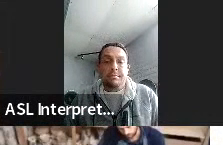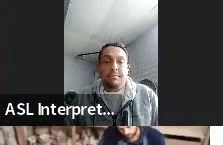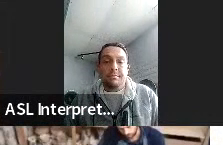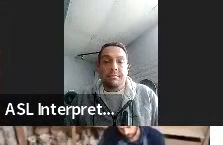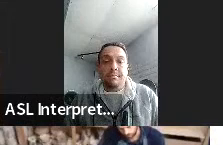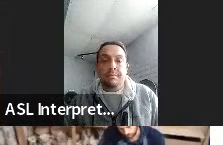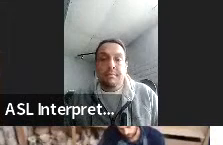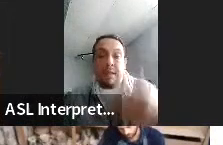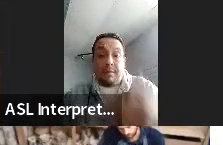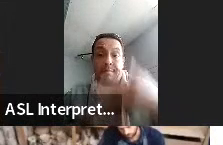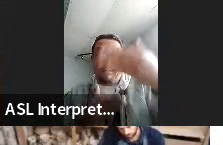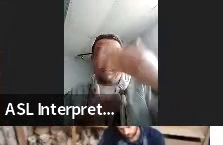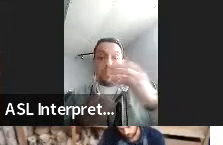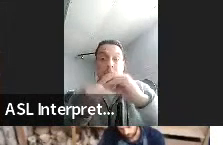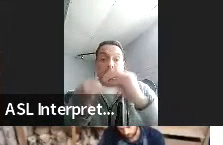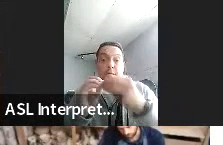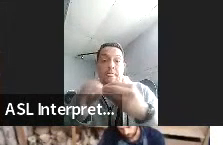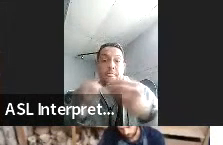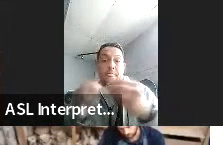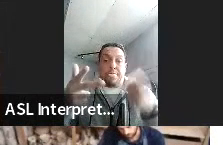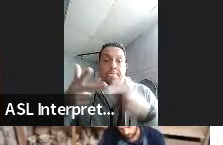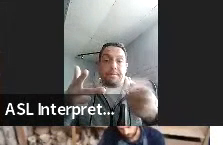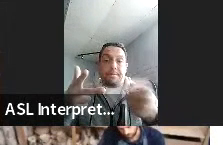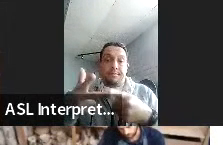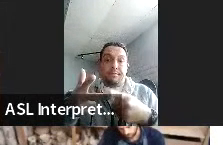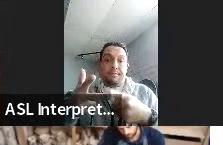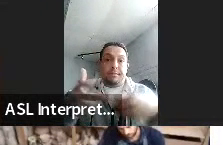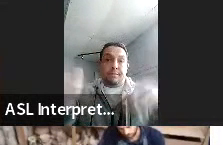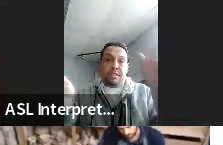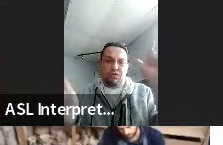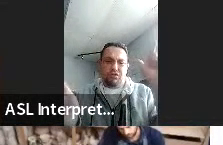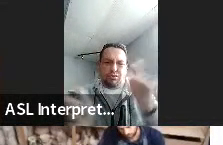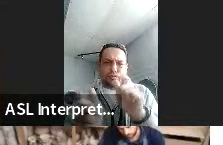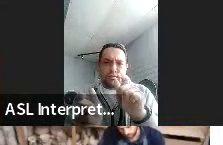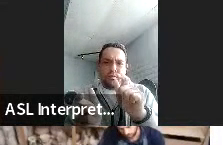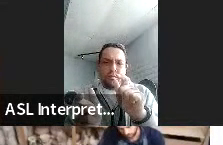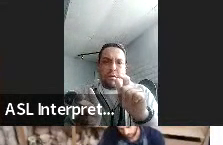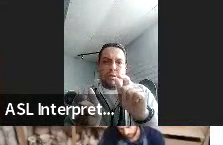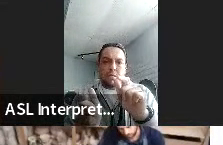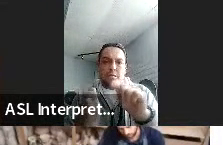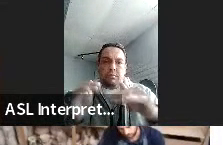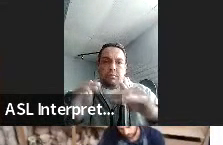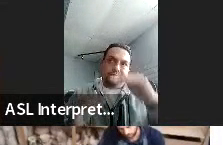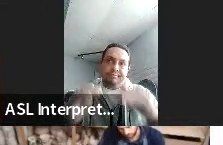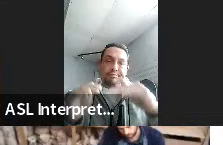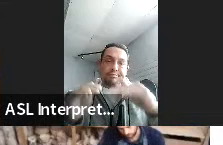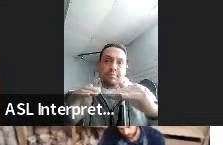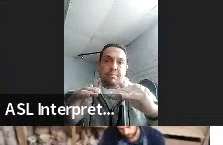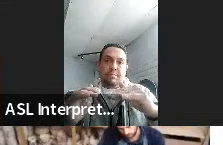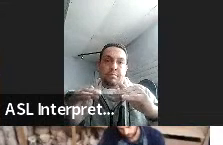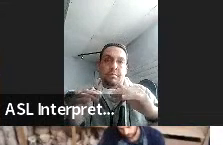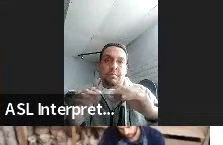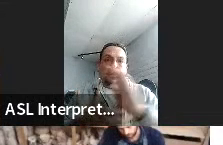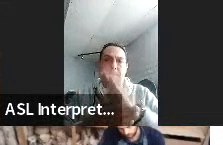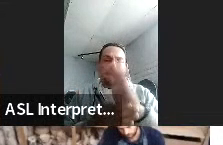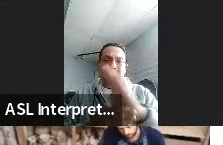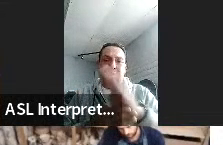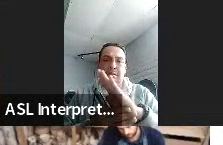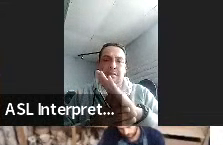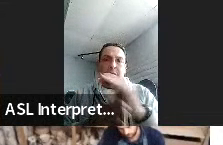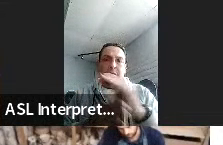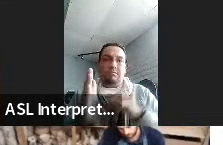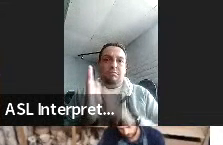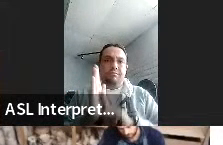Proposal number three would allow for small-scale clean manufacturing and production spaces to flourish across the city by allowing them for the first time in